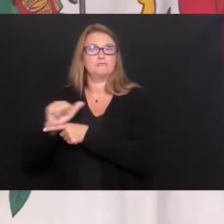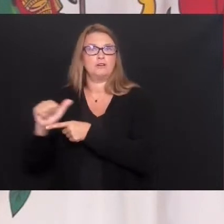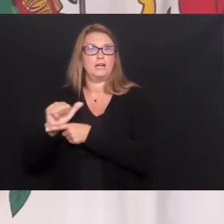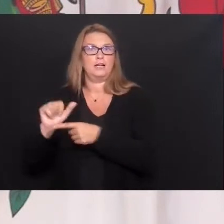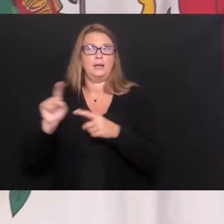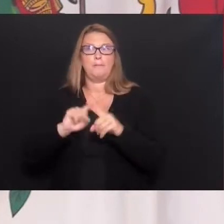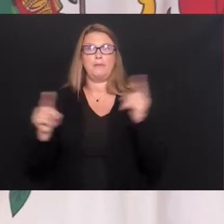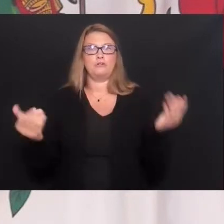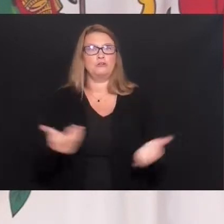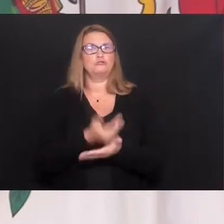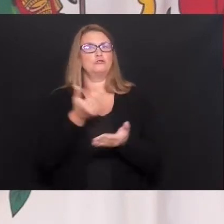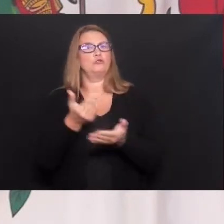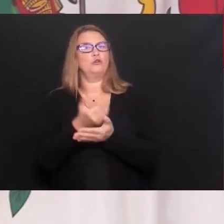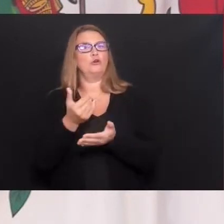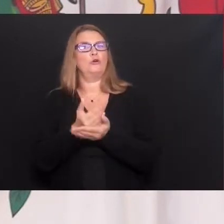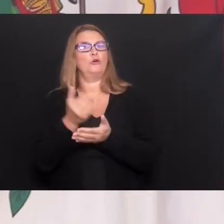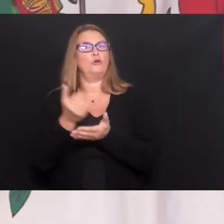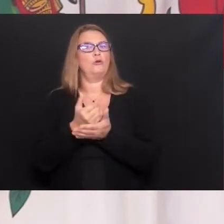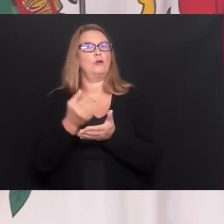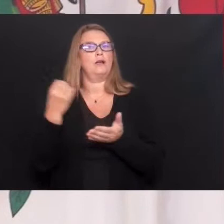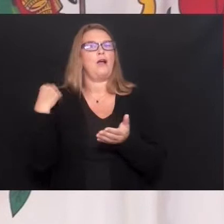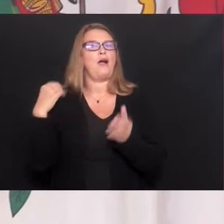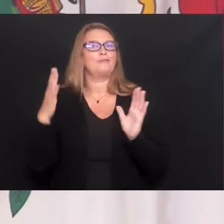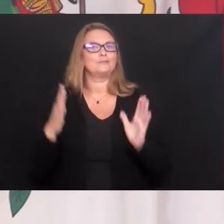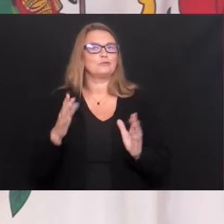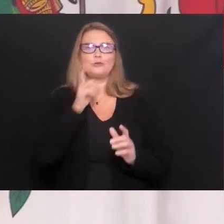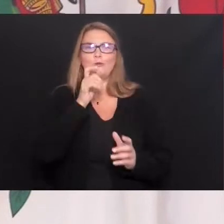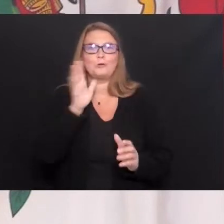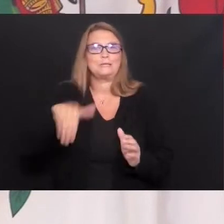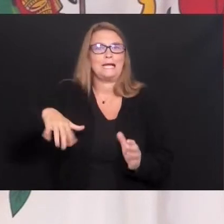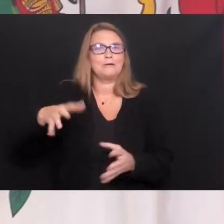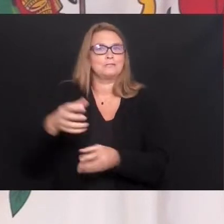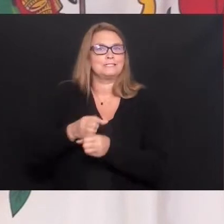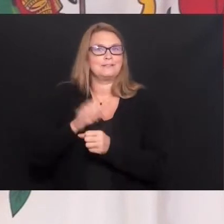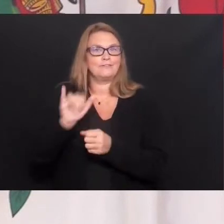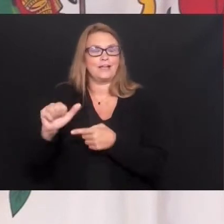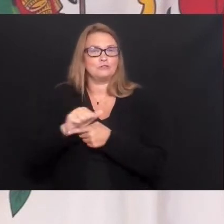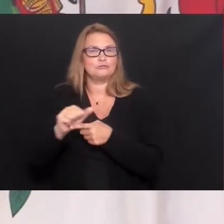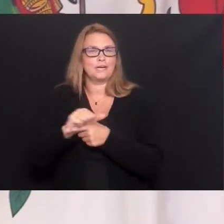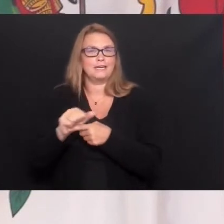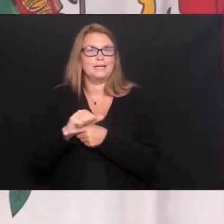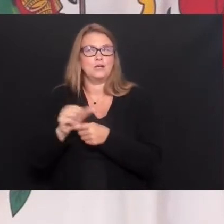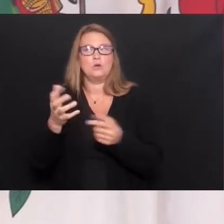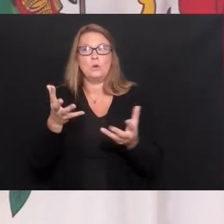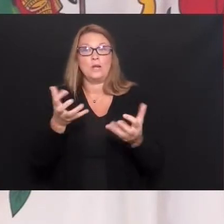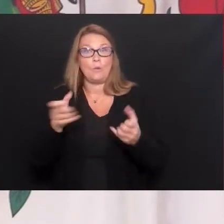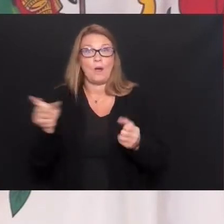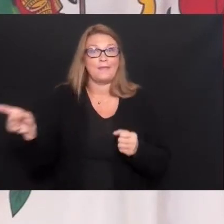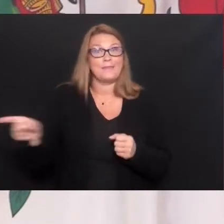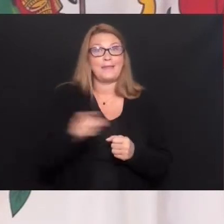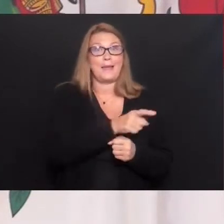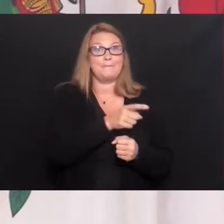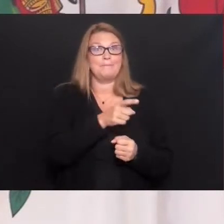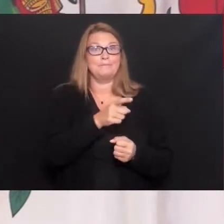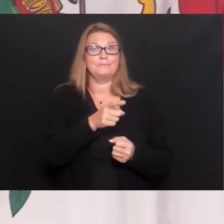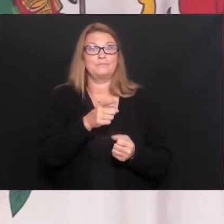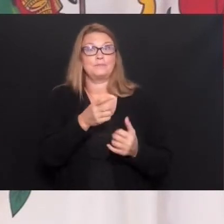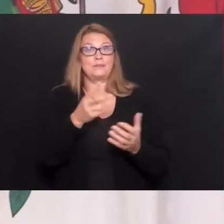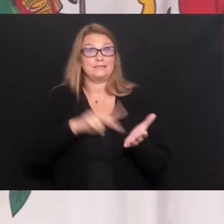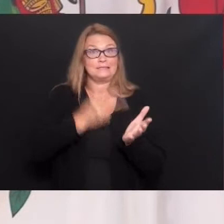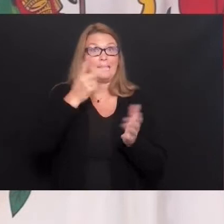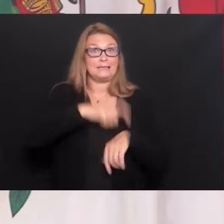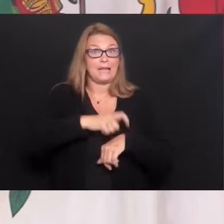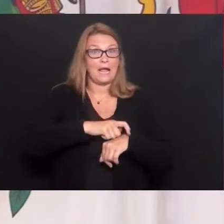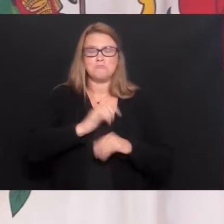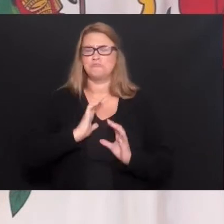of officers out there that have not received this training, and we think it's just great. And for officers that have received it, if you want to come and